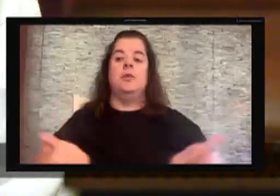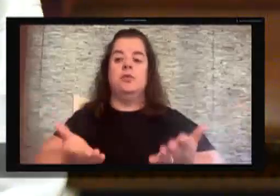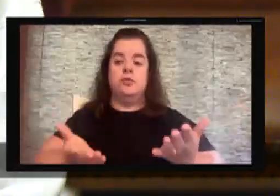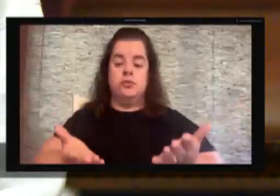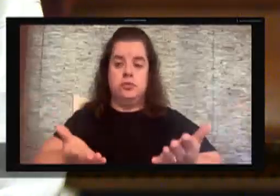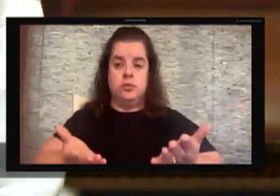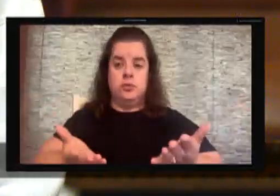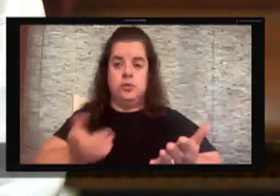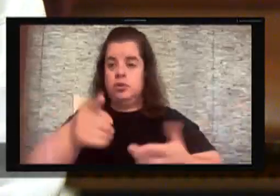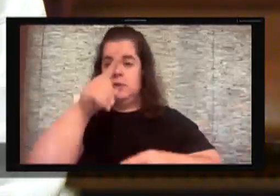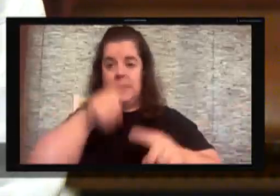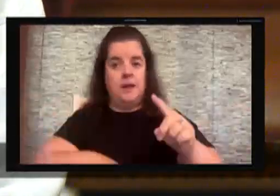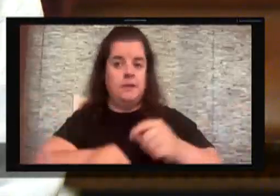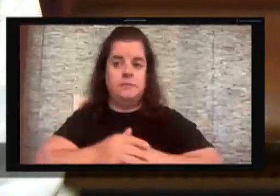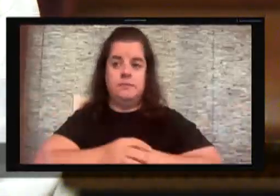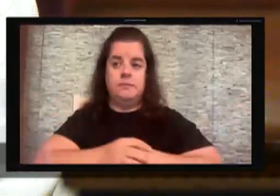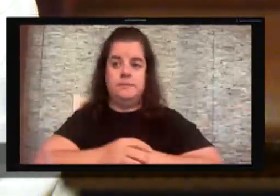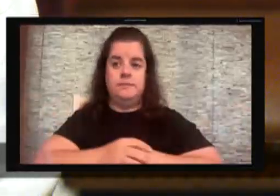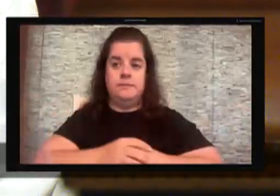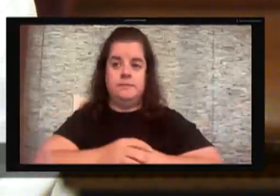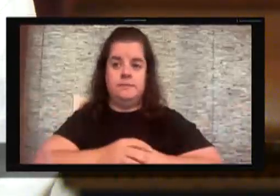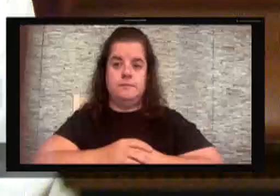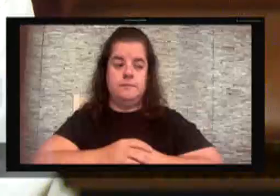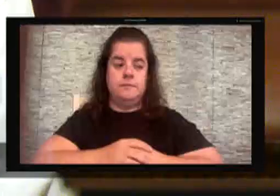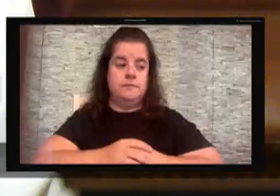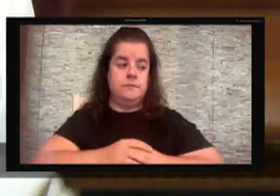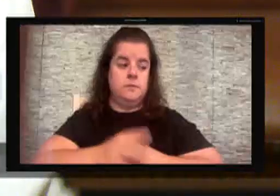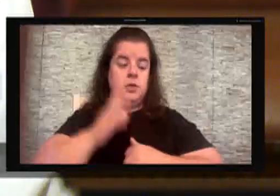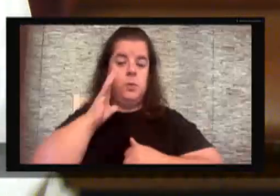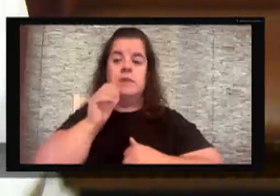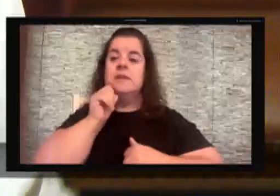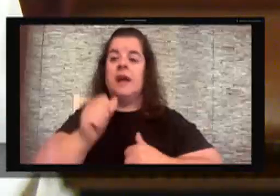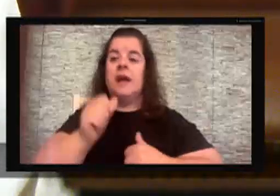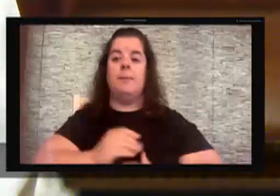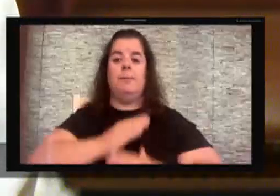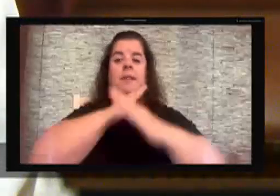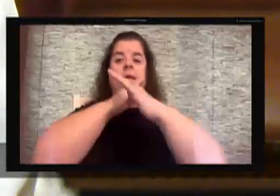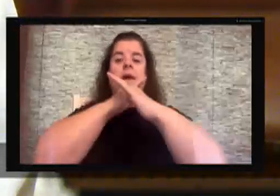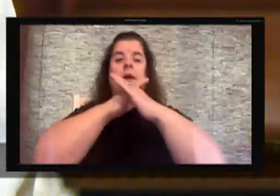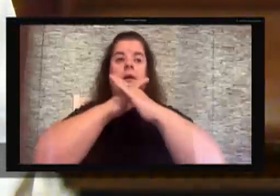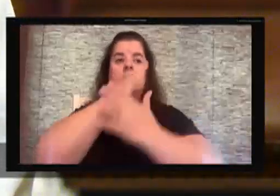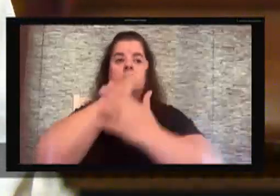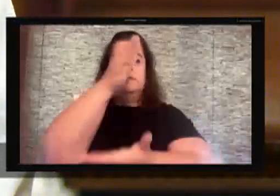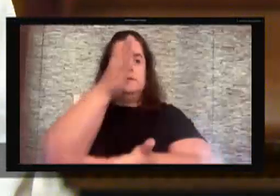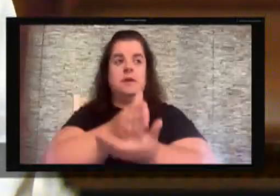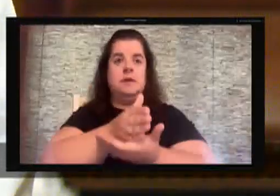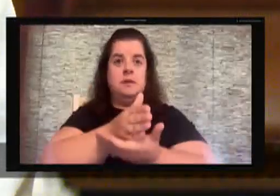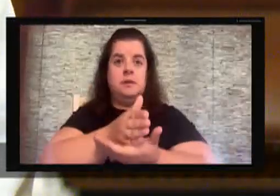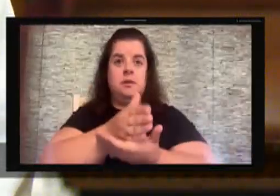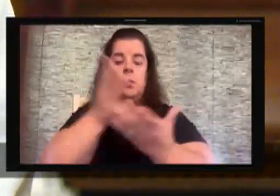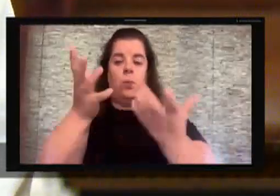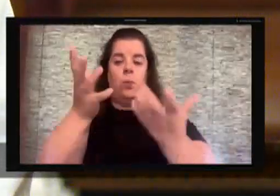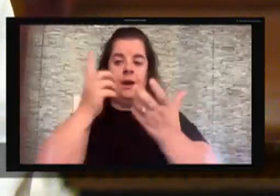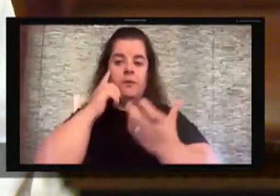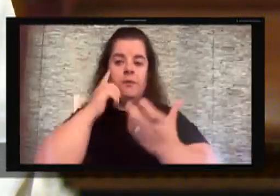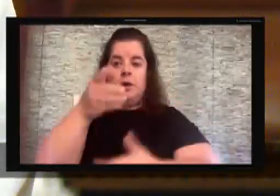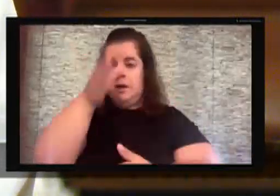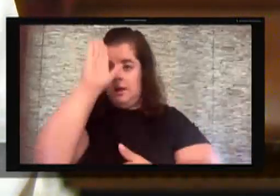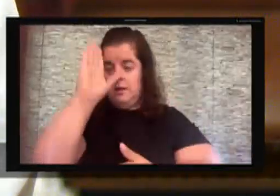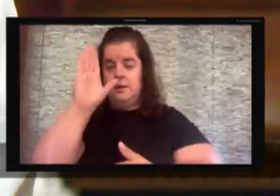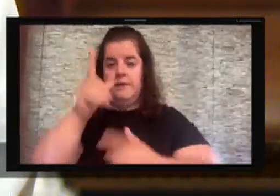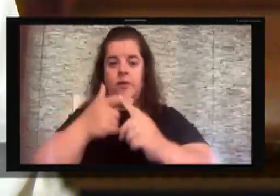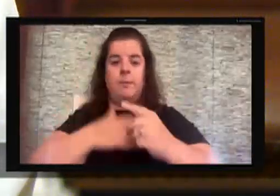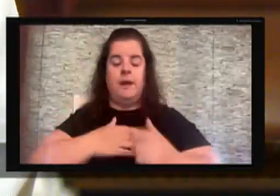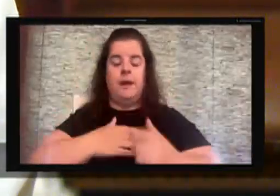cannot. You will not block or stop the will of God for my life or